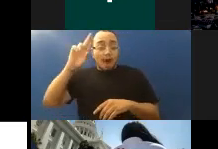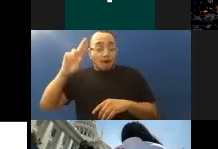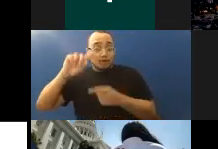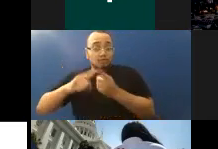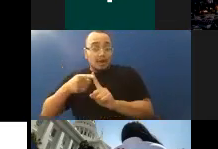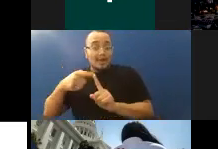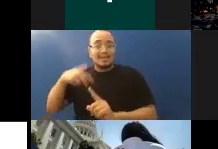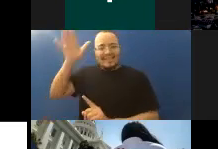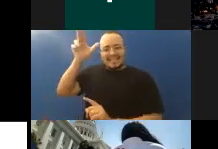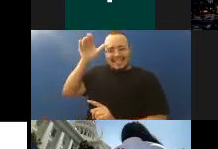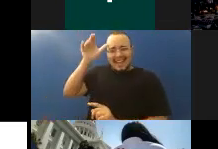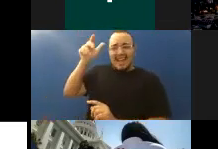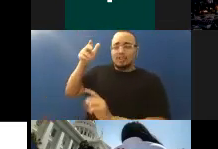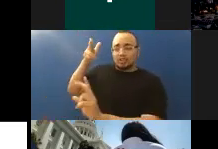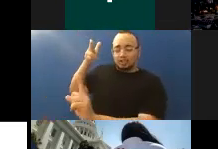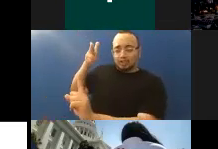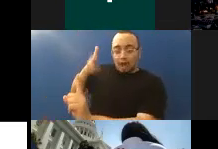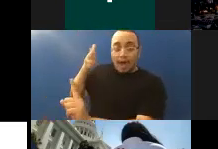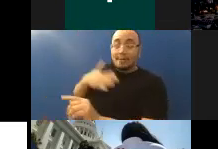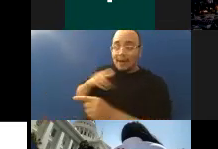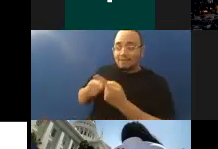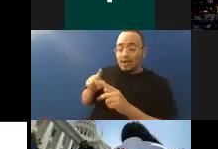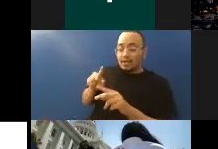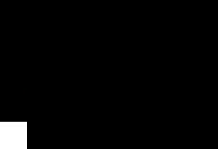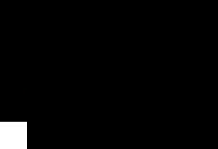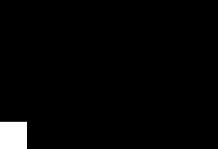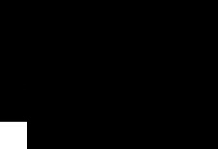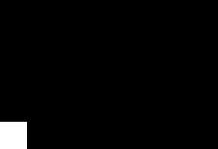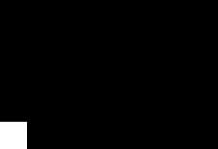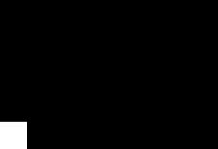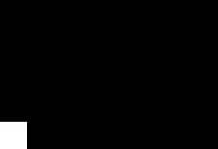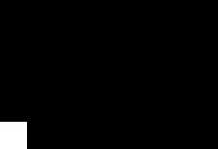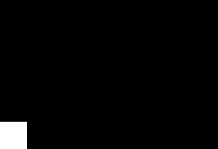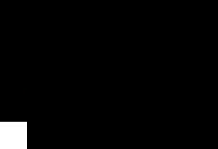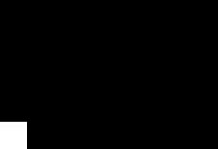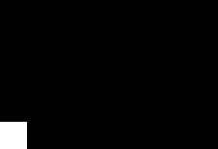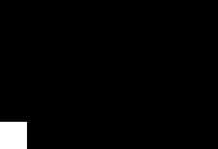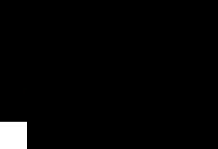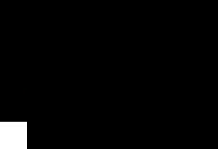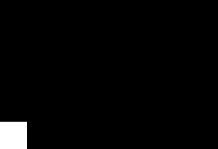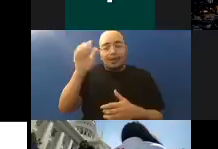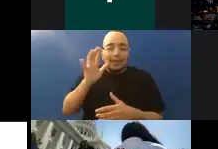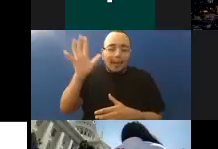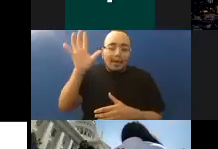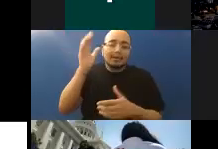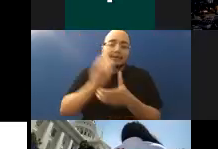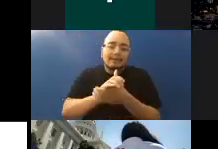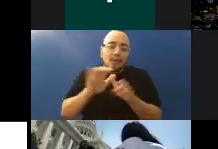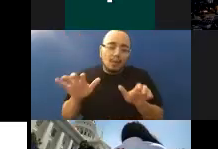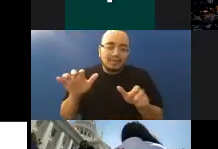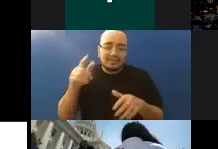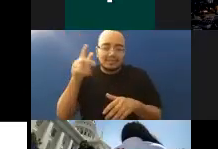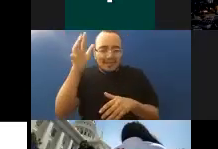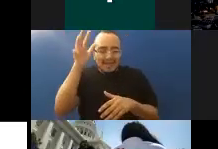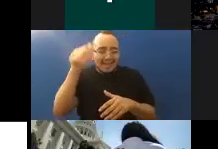And my parents had just got a divorce because my dad wasn't treating my mom very good. And so